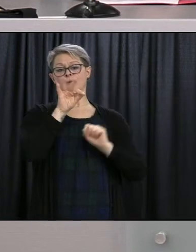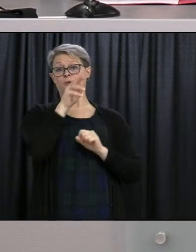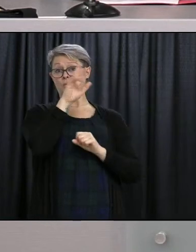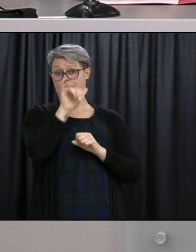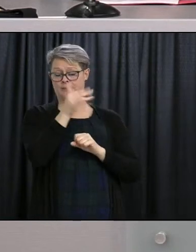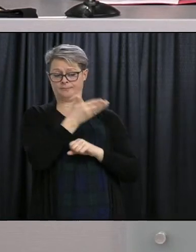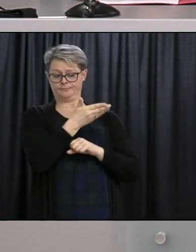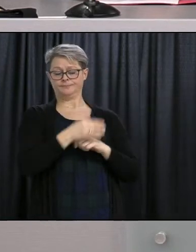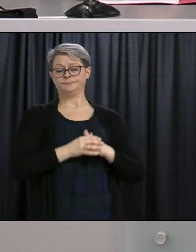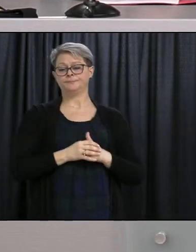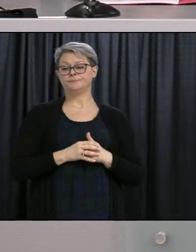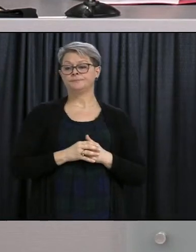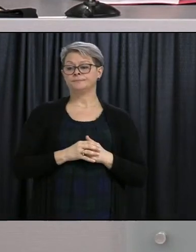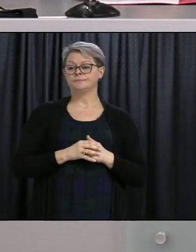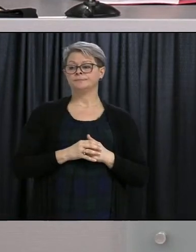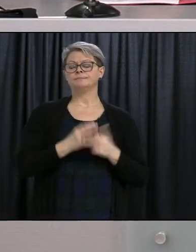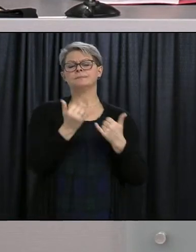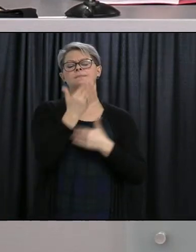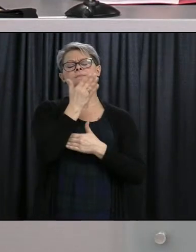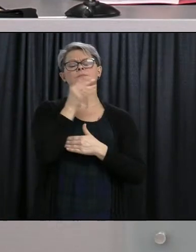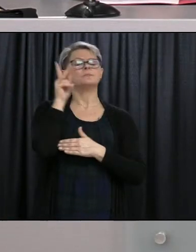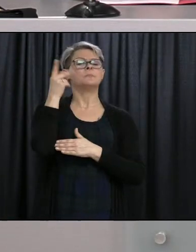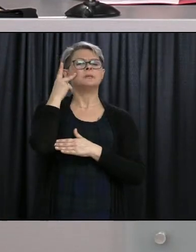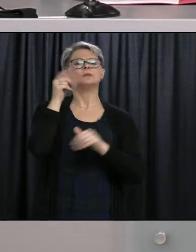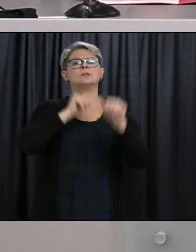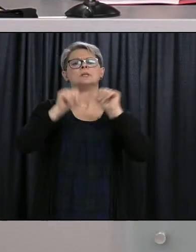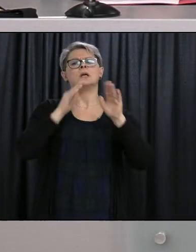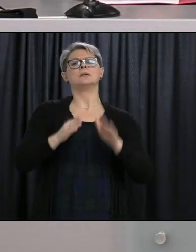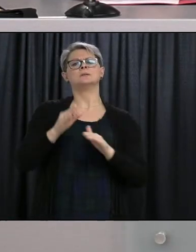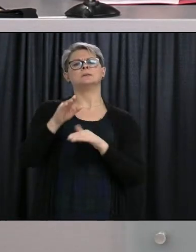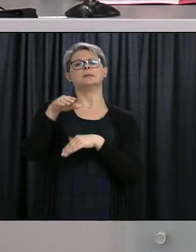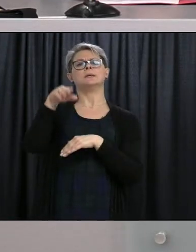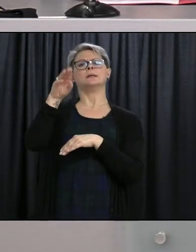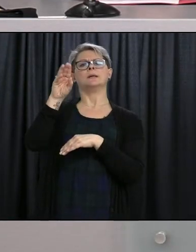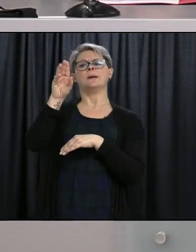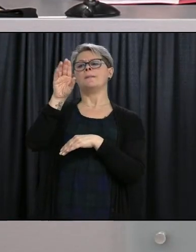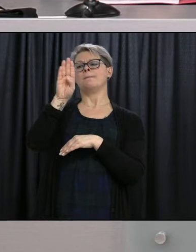morning, political science professor Kelly Bluduk at Memorial University